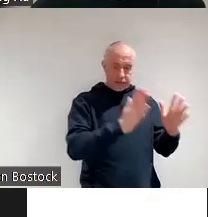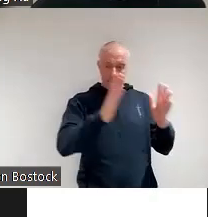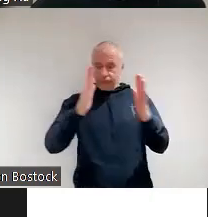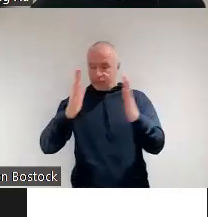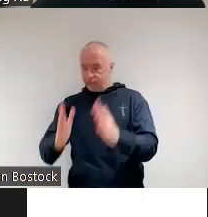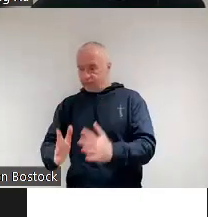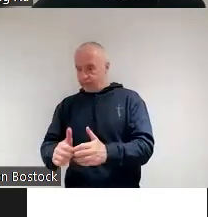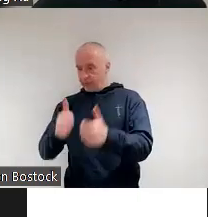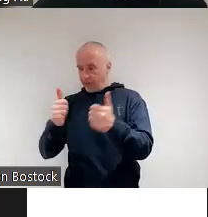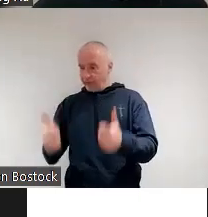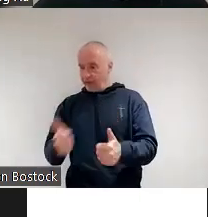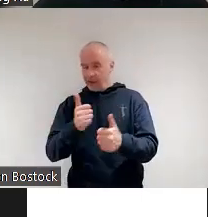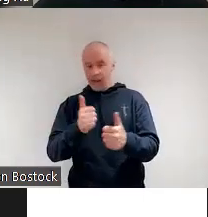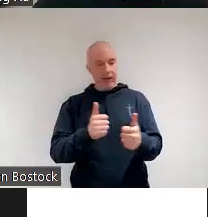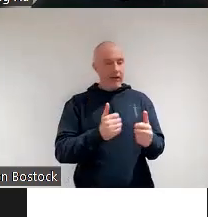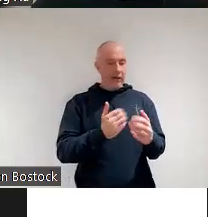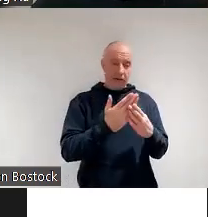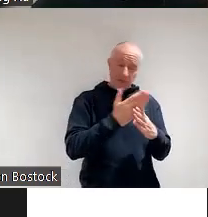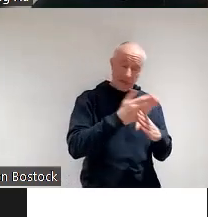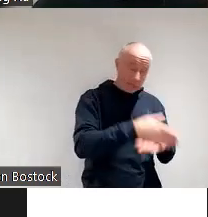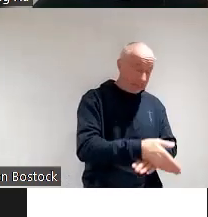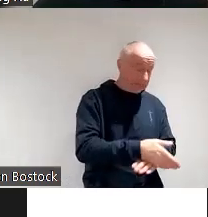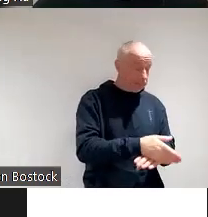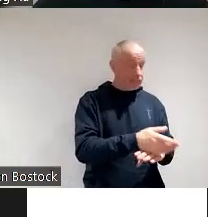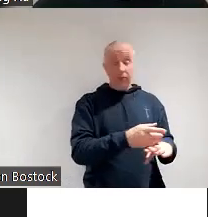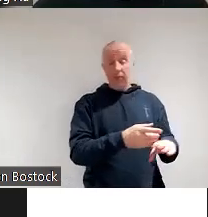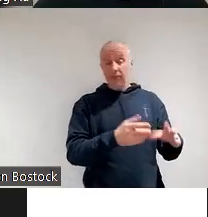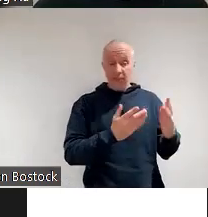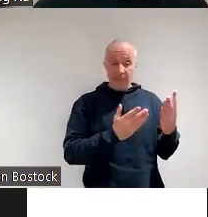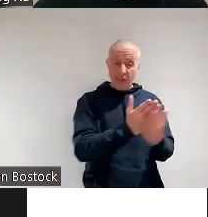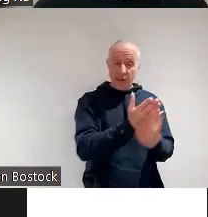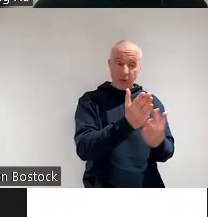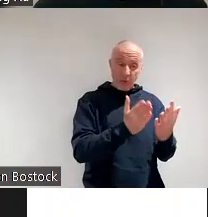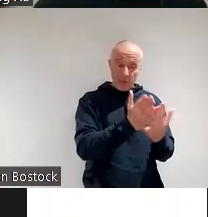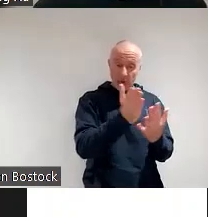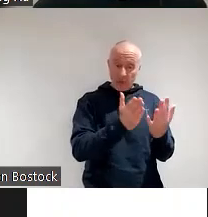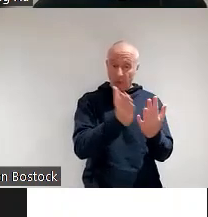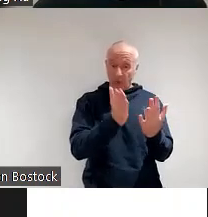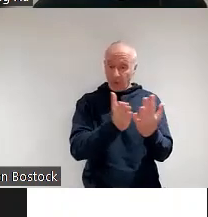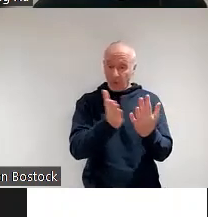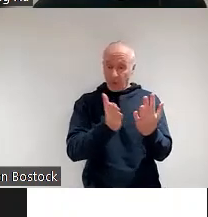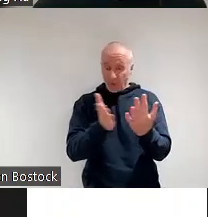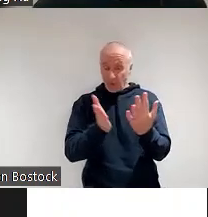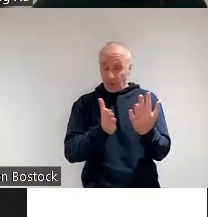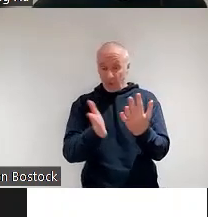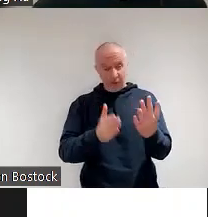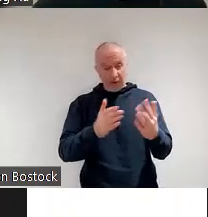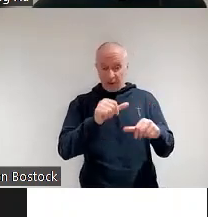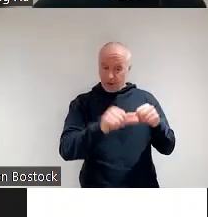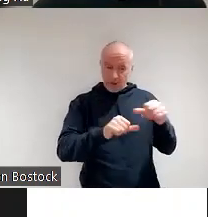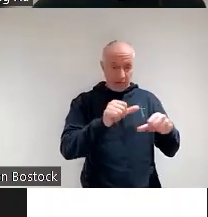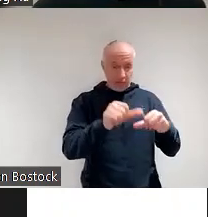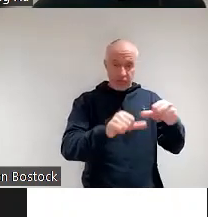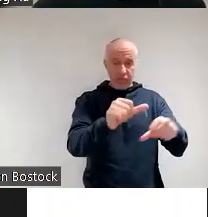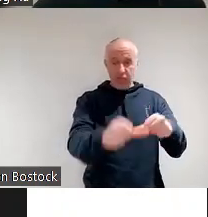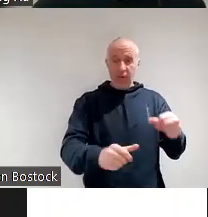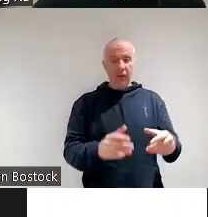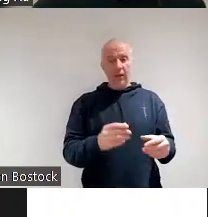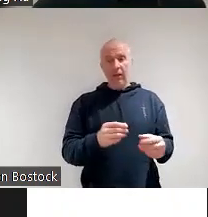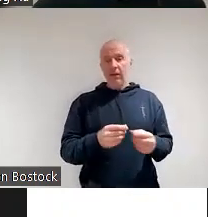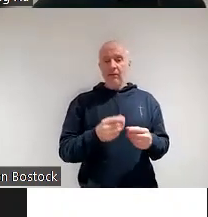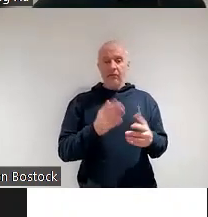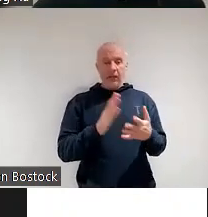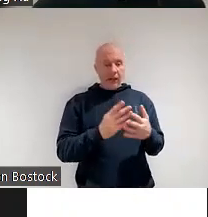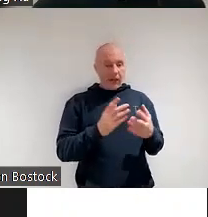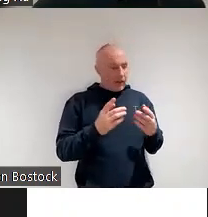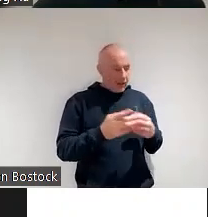you come up with great design, you then develop a prototype. That means that you can sell it to all the consumers. You can't. There are plenty of the things that you